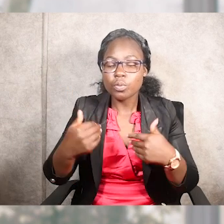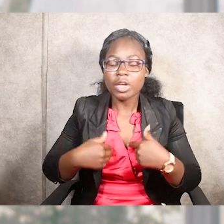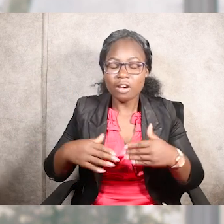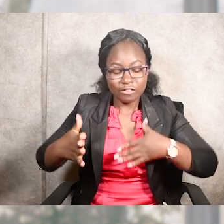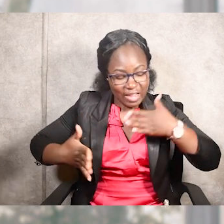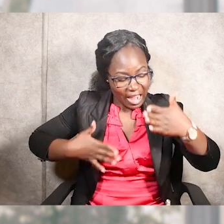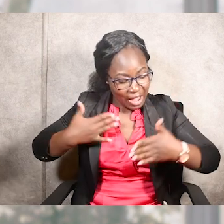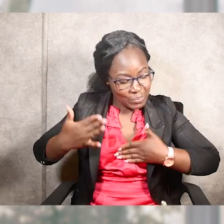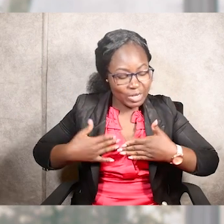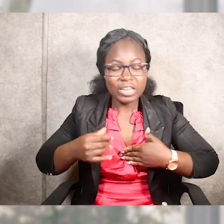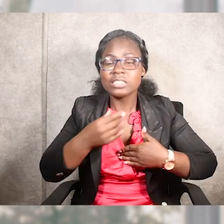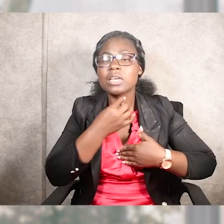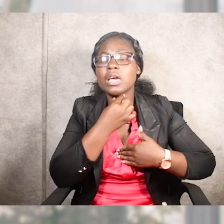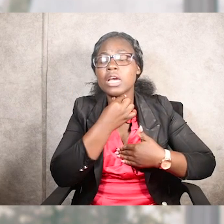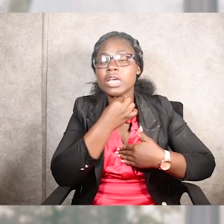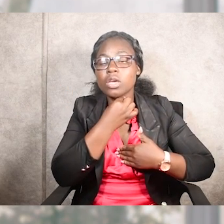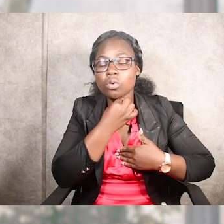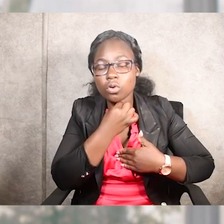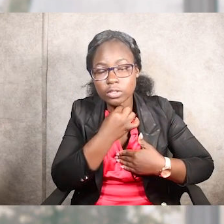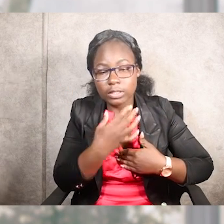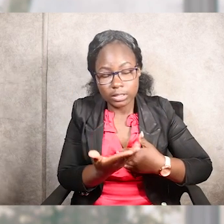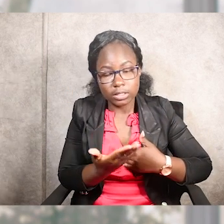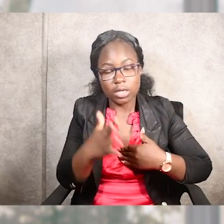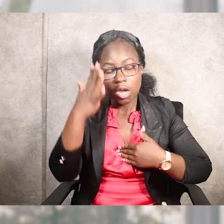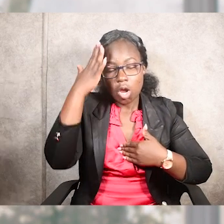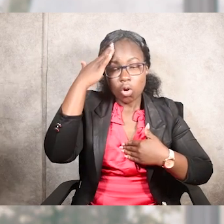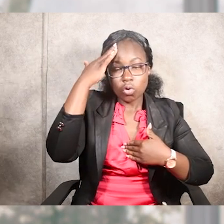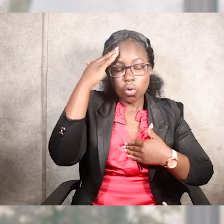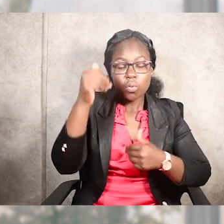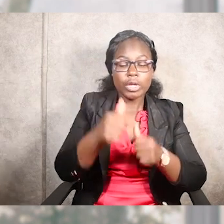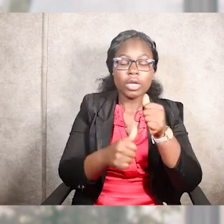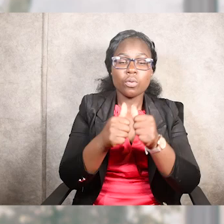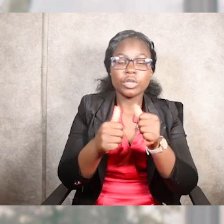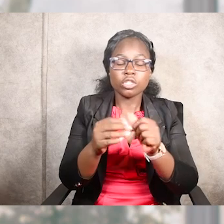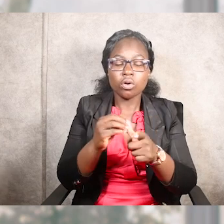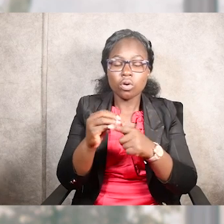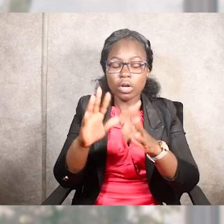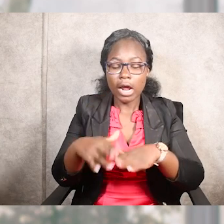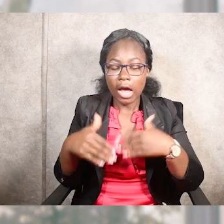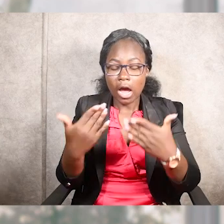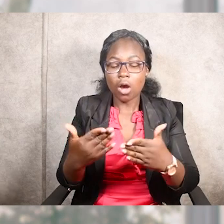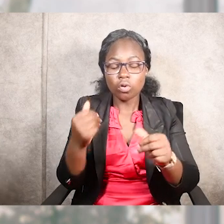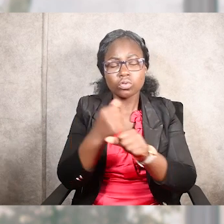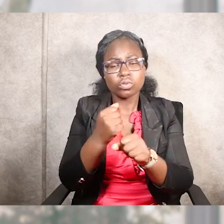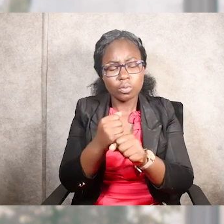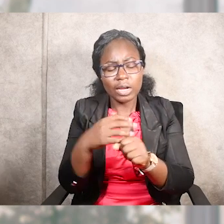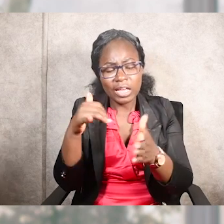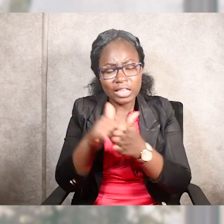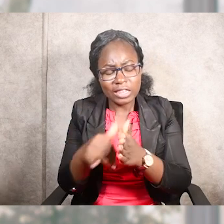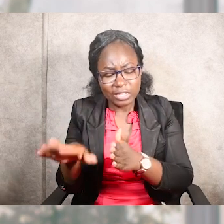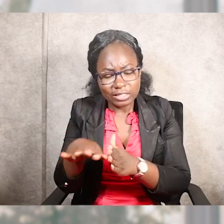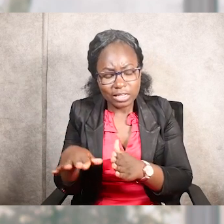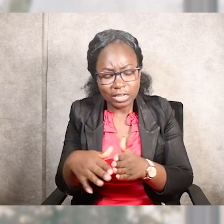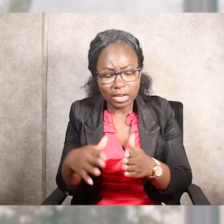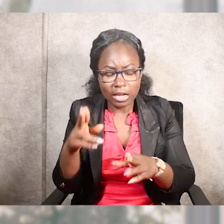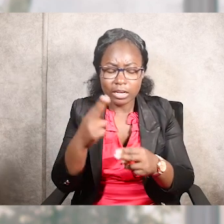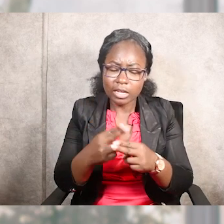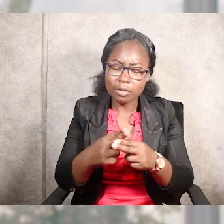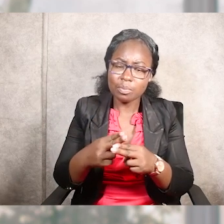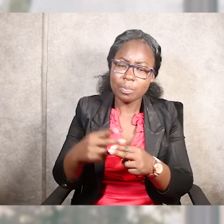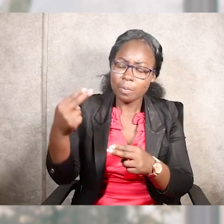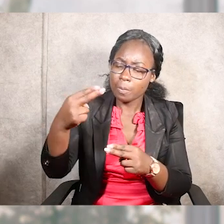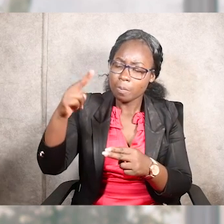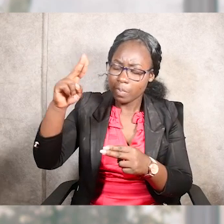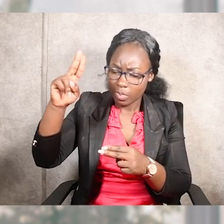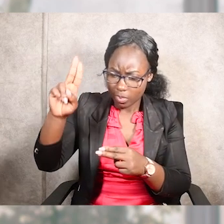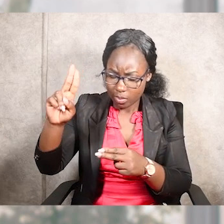willingness to immerse in that new technology, knowing how to navigate around it. That's the stage that we call honeymoon.